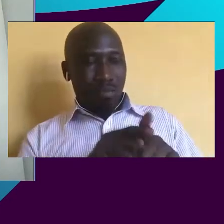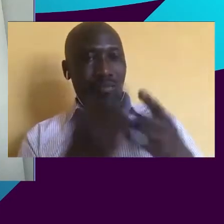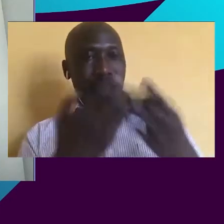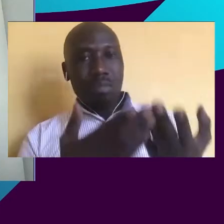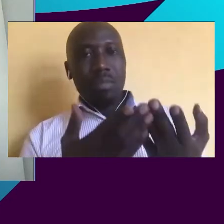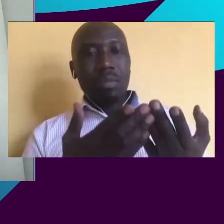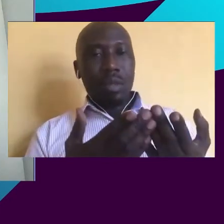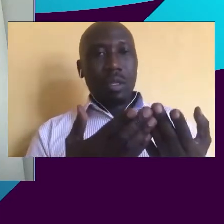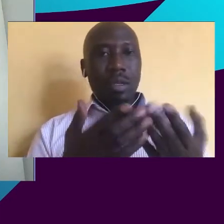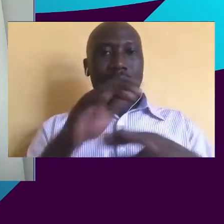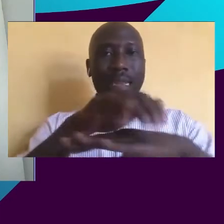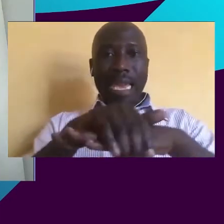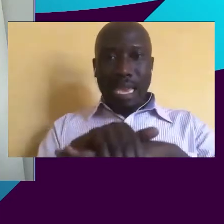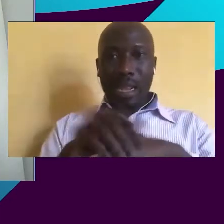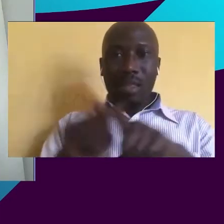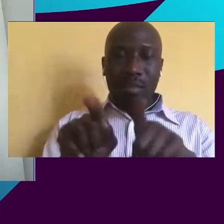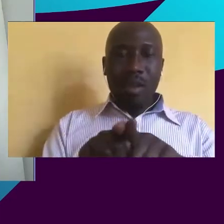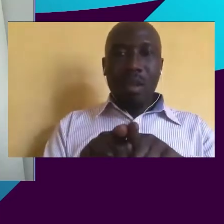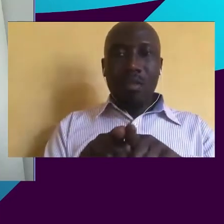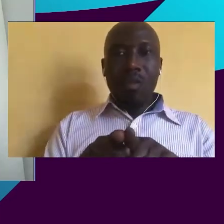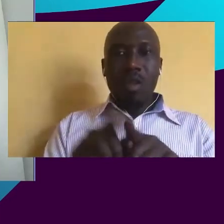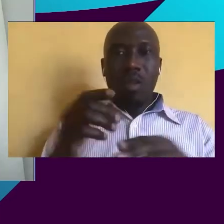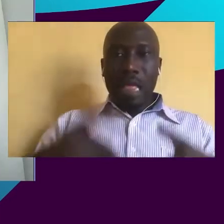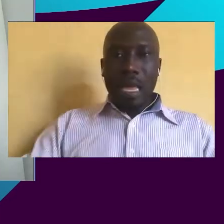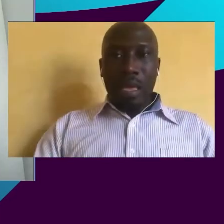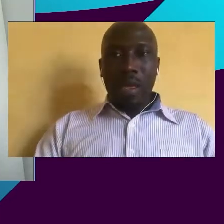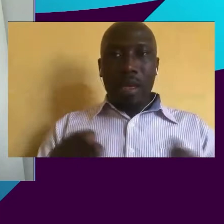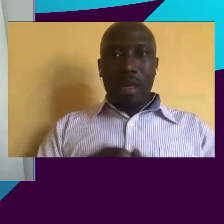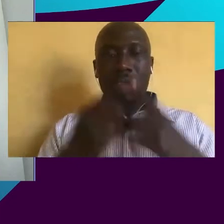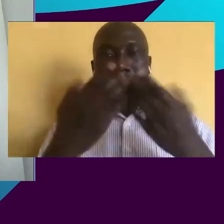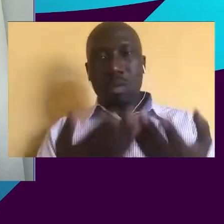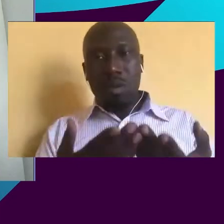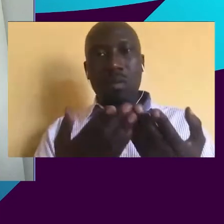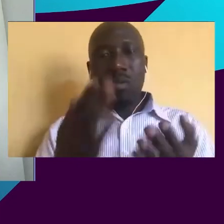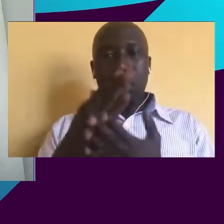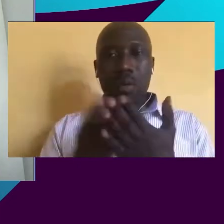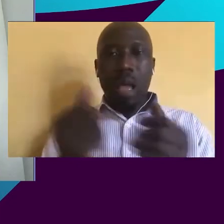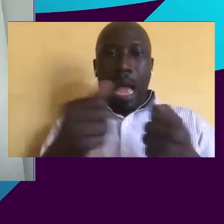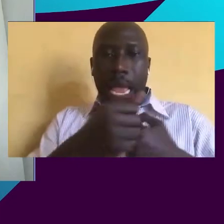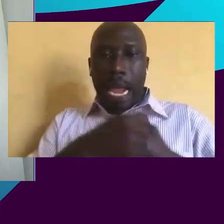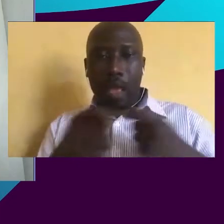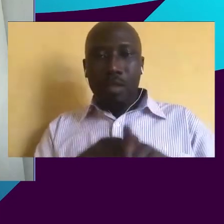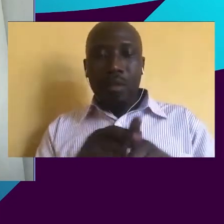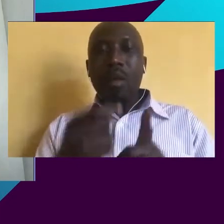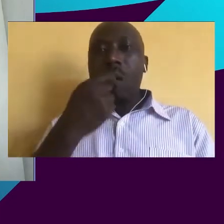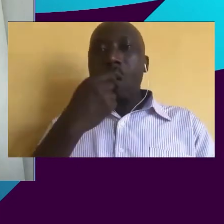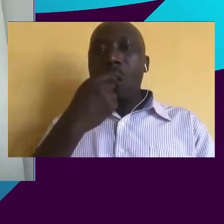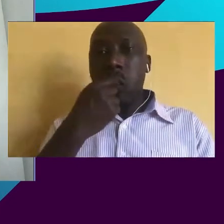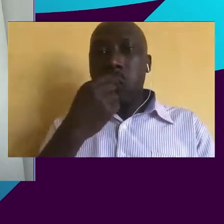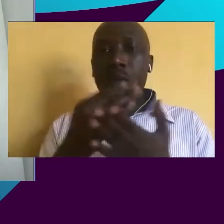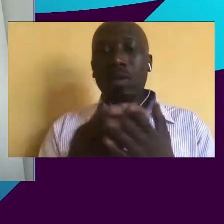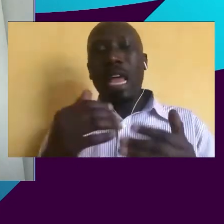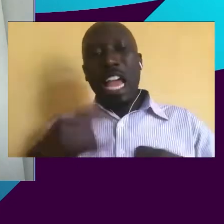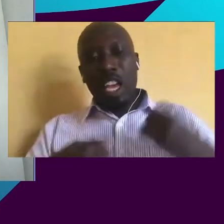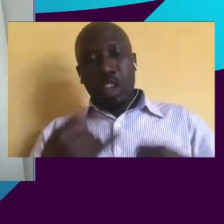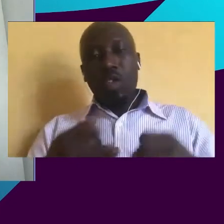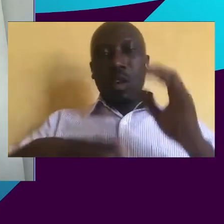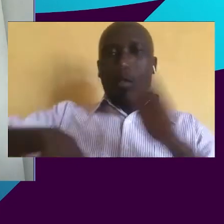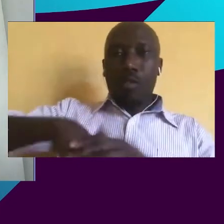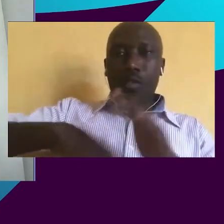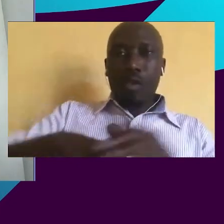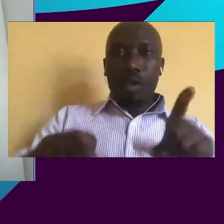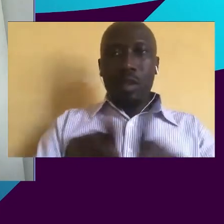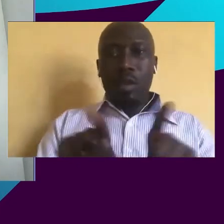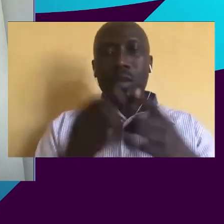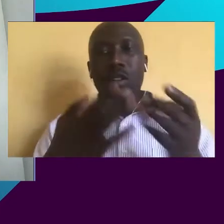14. And really got into refereeing because I enjoyed playing football and I wanted to make my career last